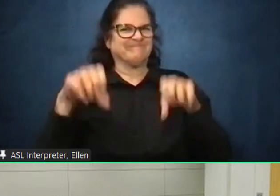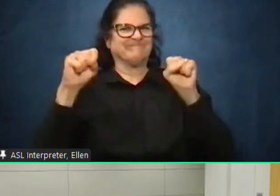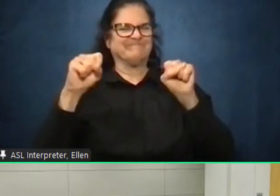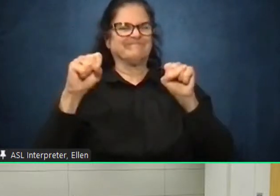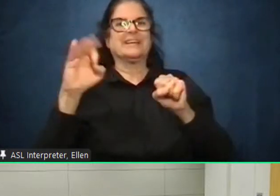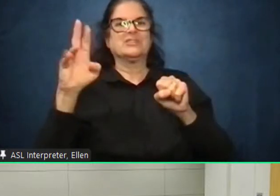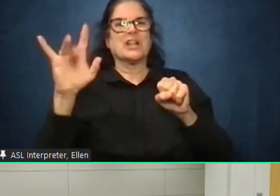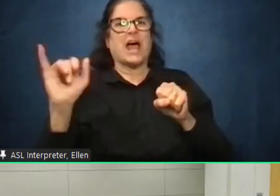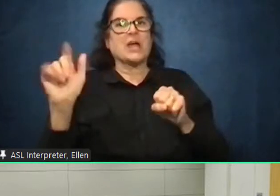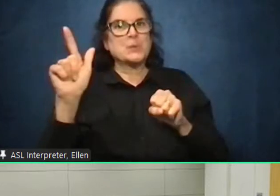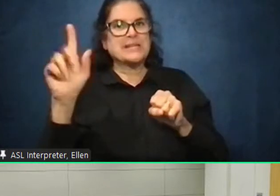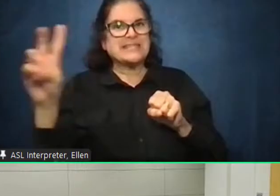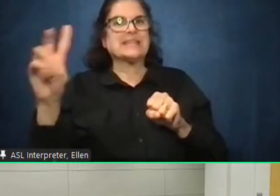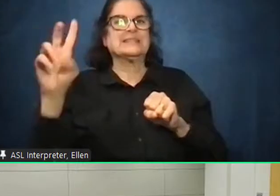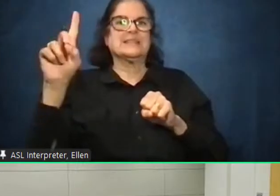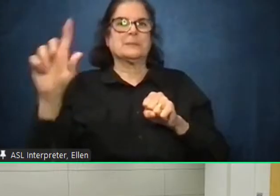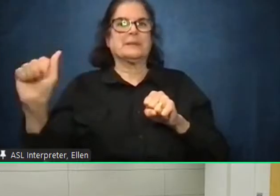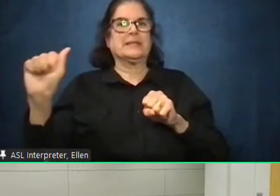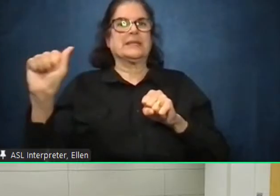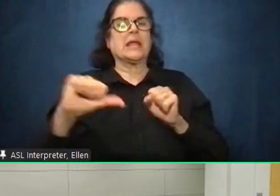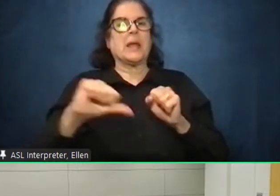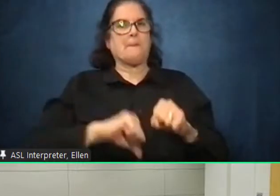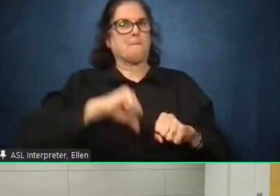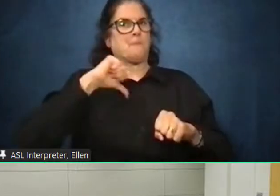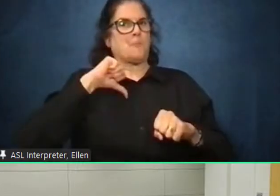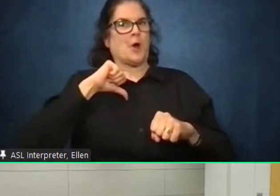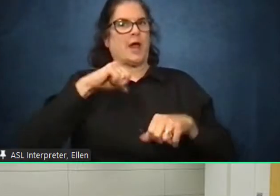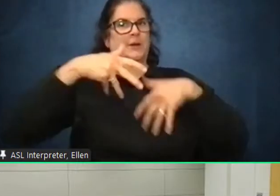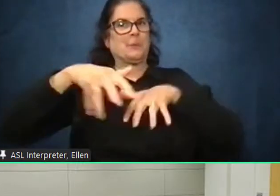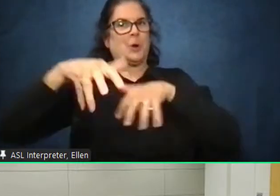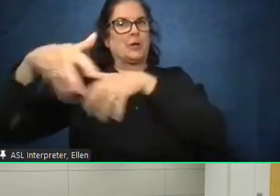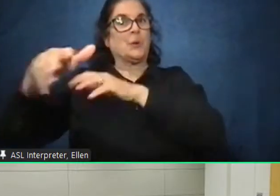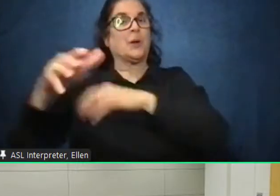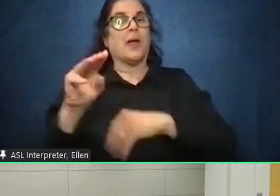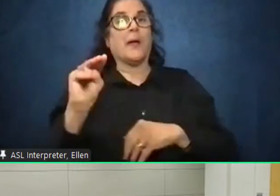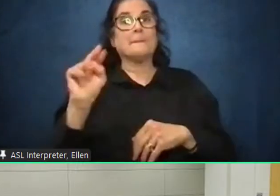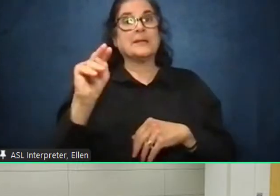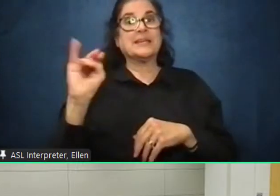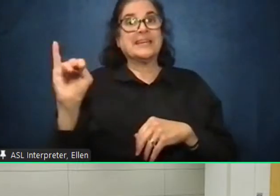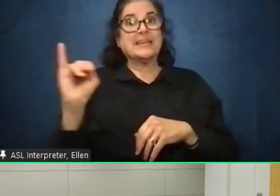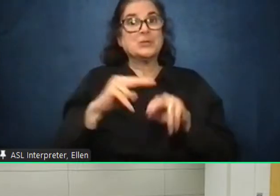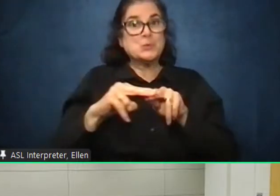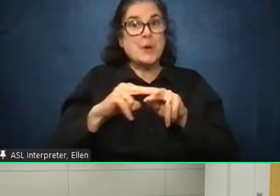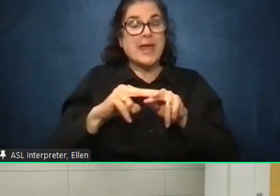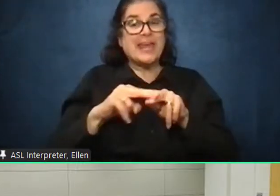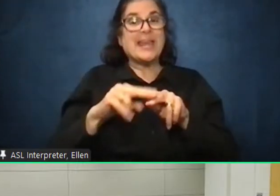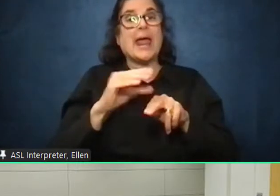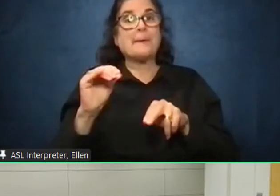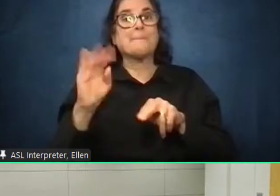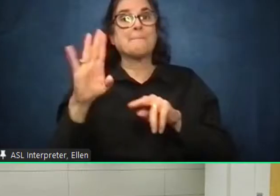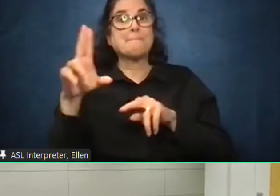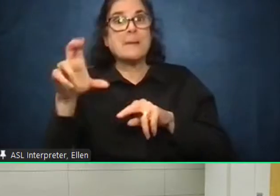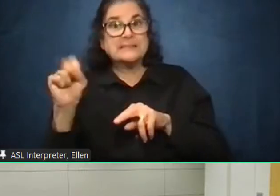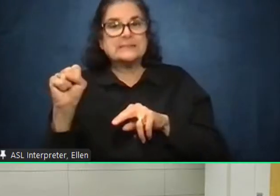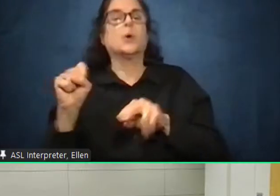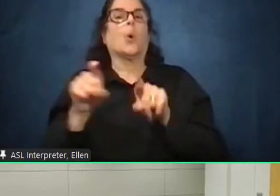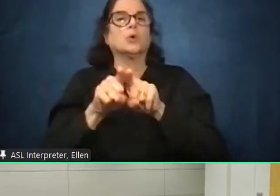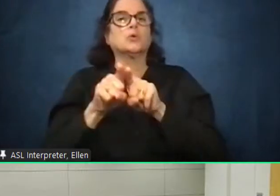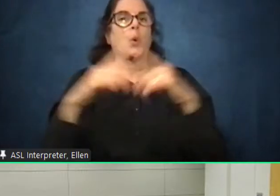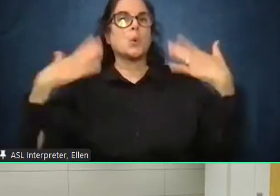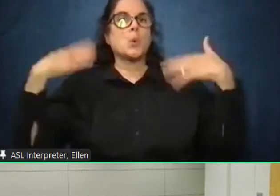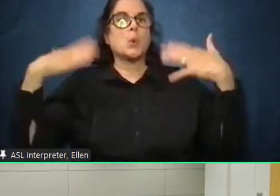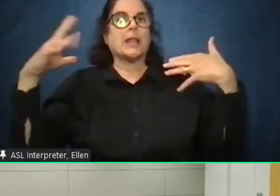July 26th. We will have our mini train and buses, as well as a sensory cooling bus that will be stationed at